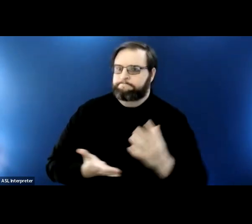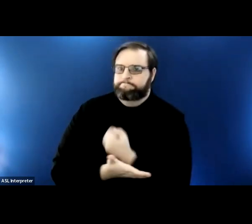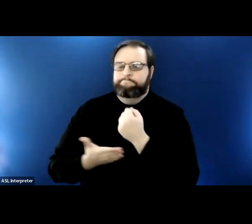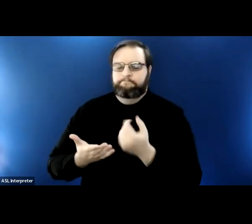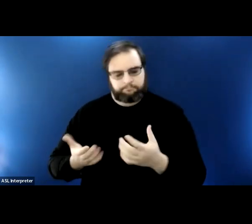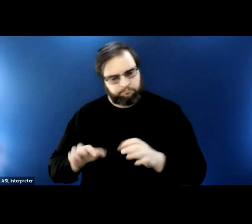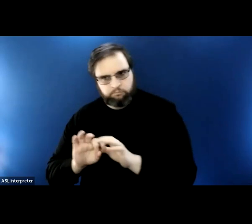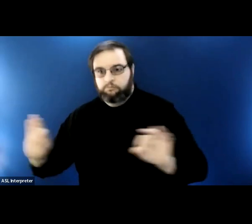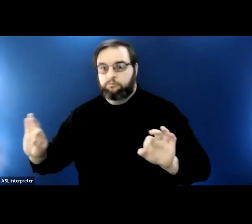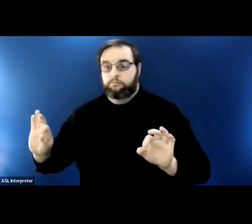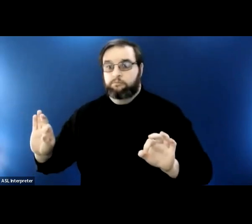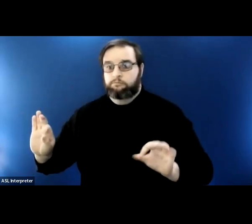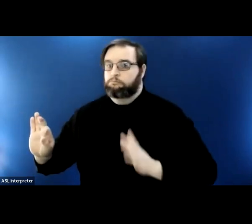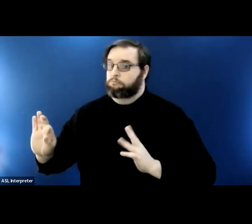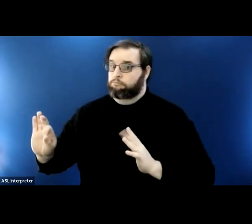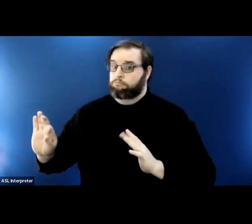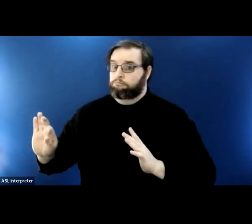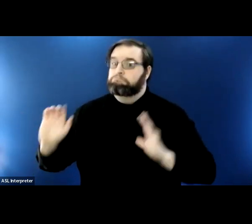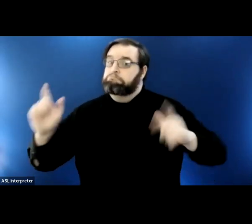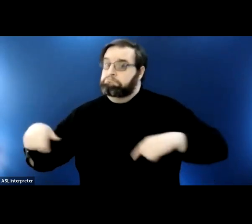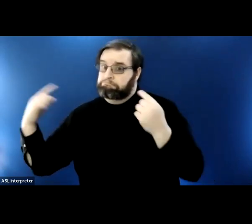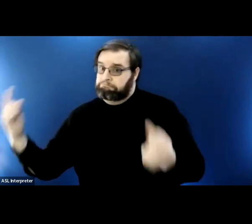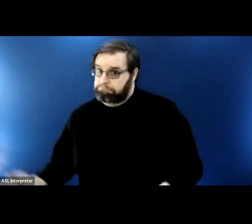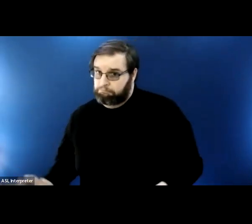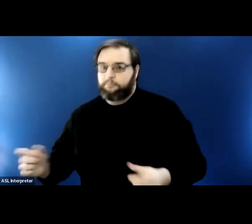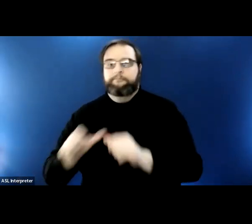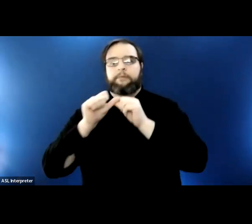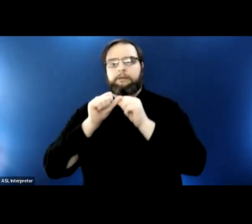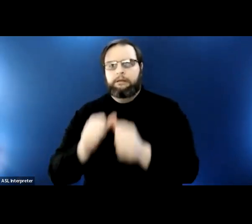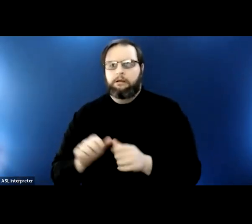degrees. Yet, historically, we continue to be